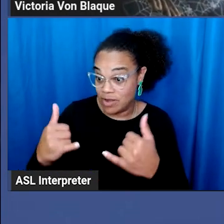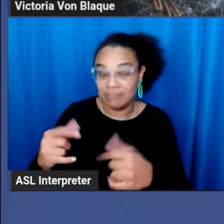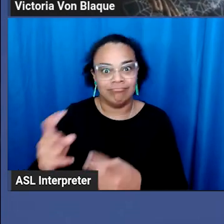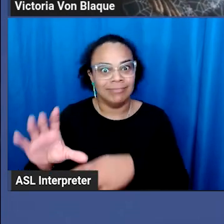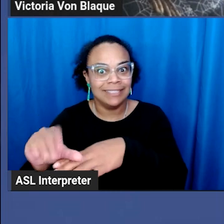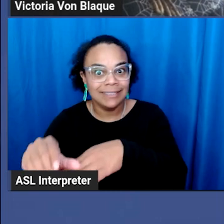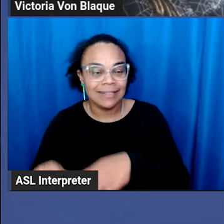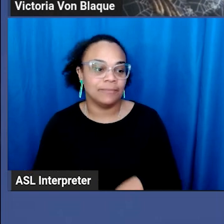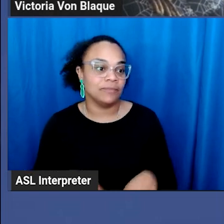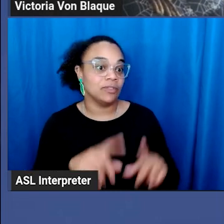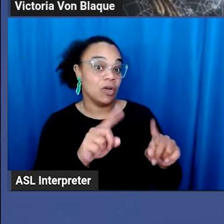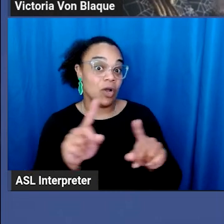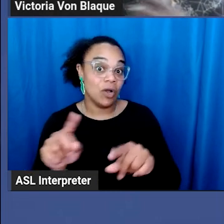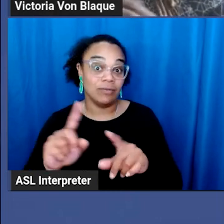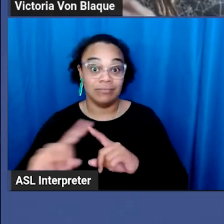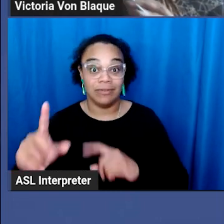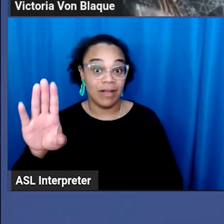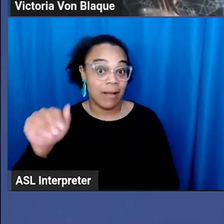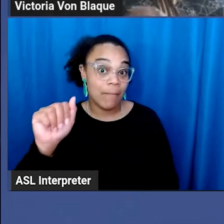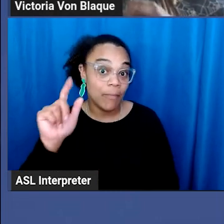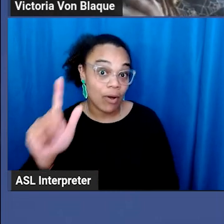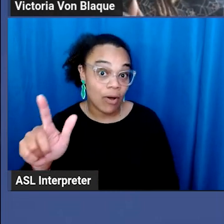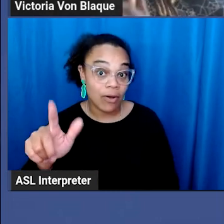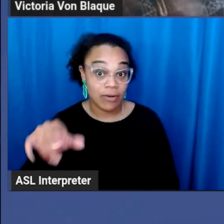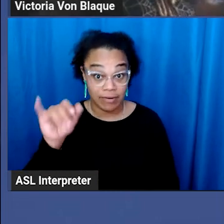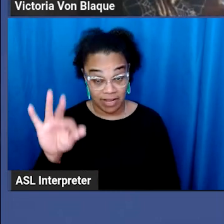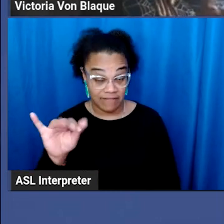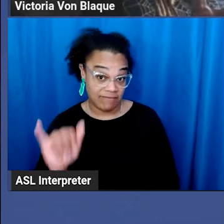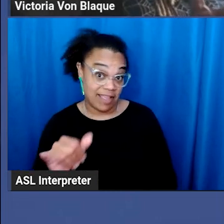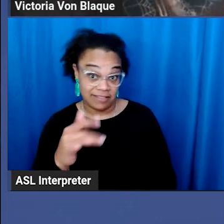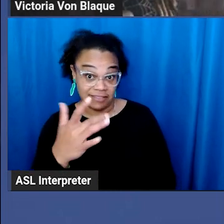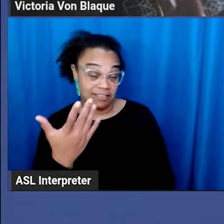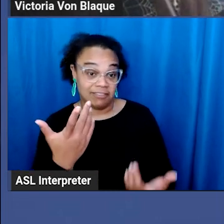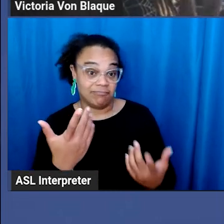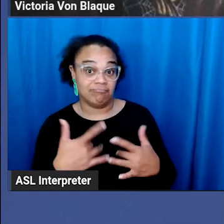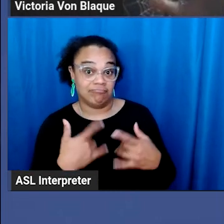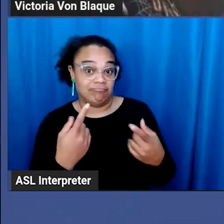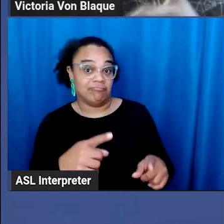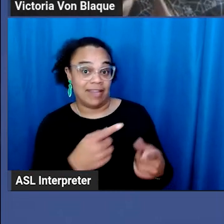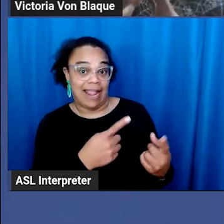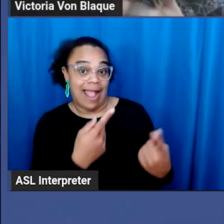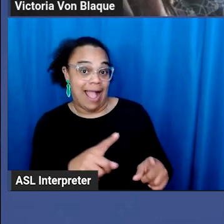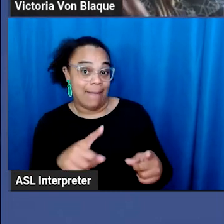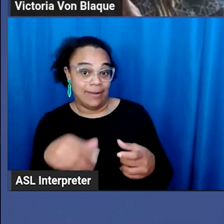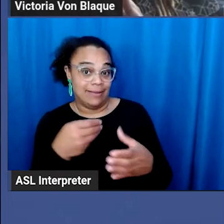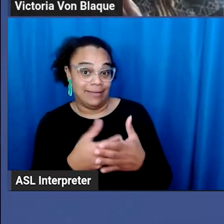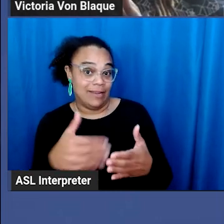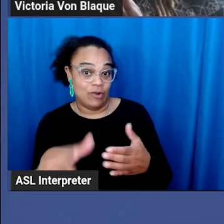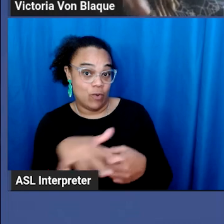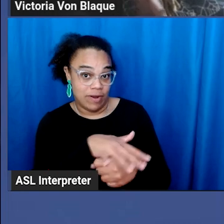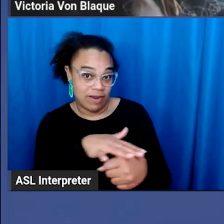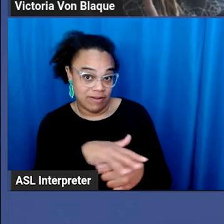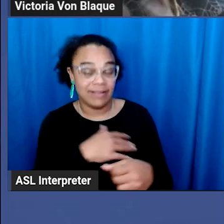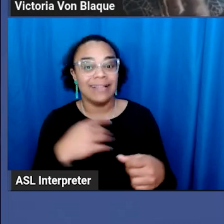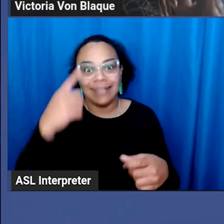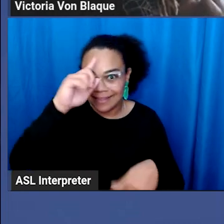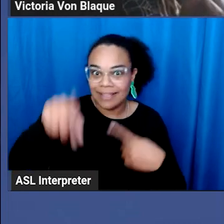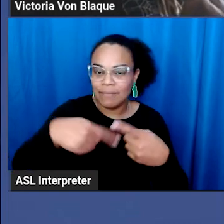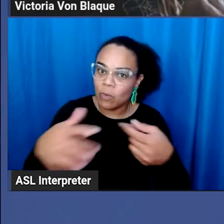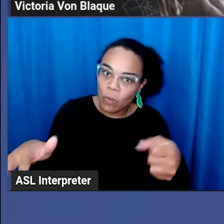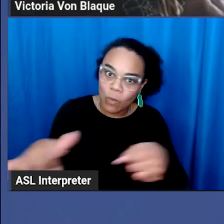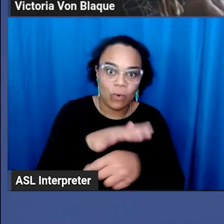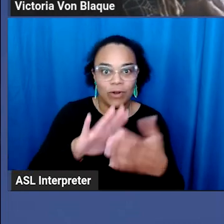Going to different balls, if that's, something of interest in your area. Thinking about the community as a whole.